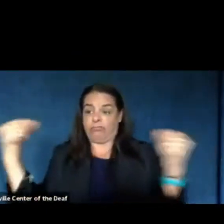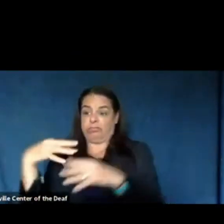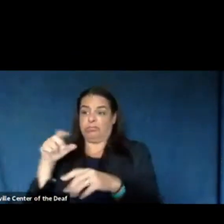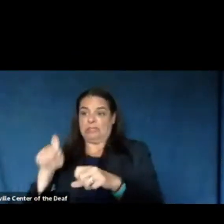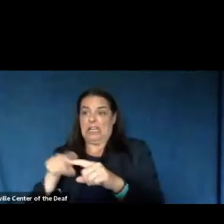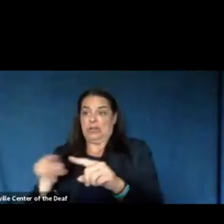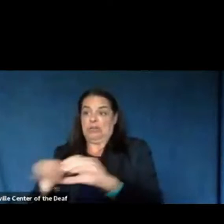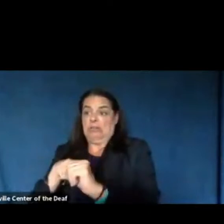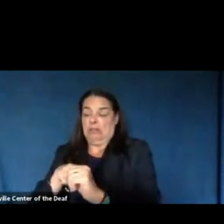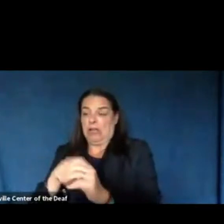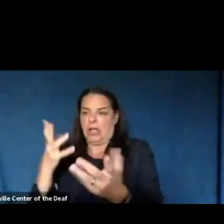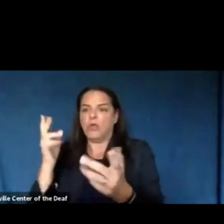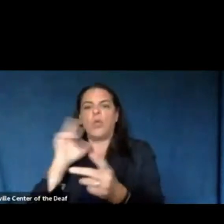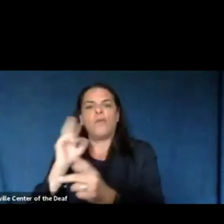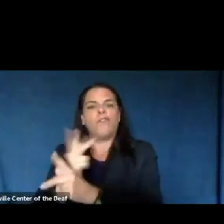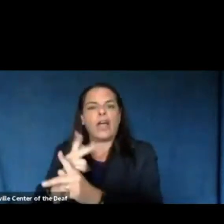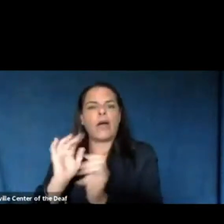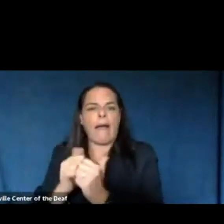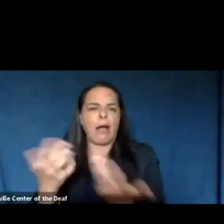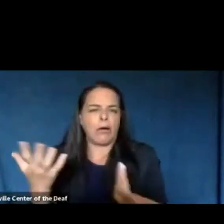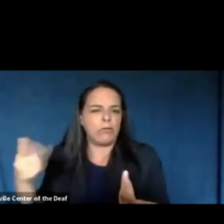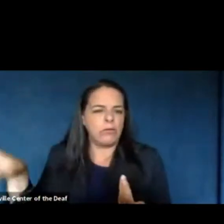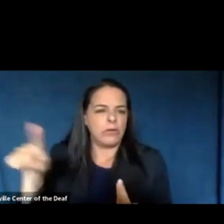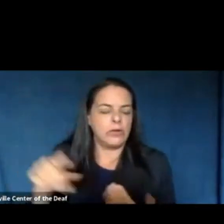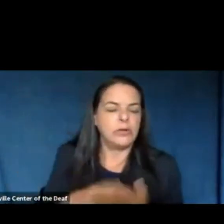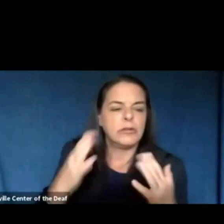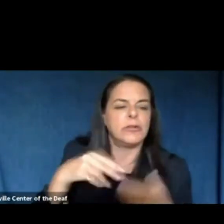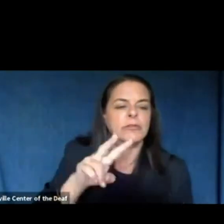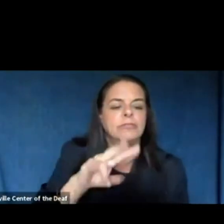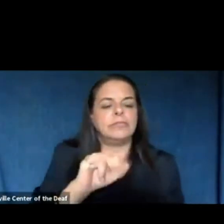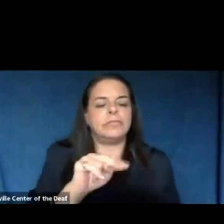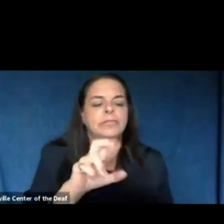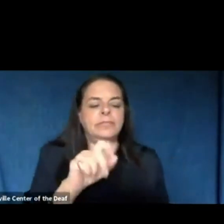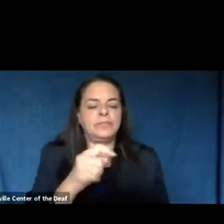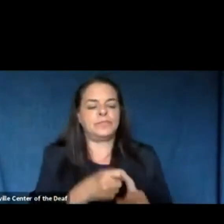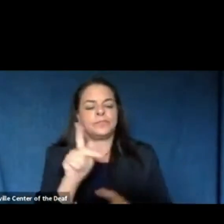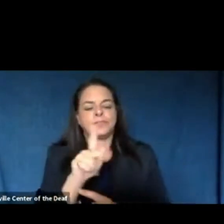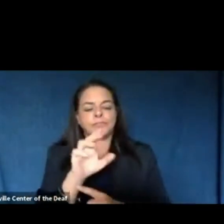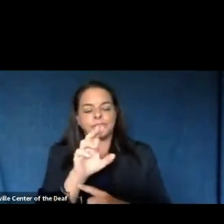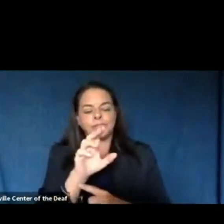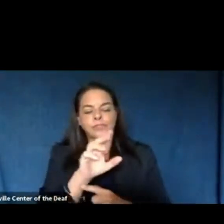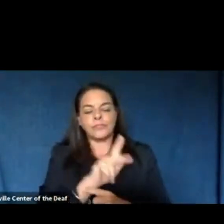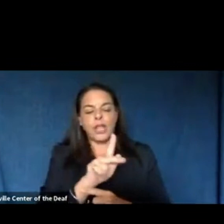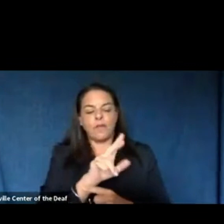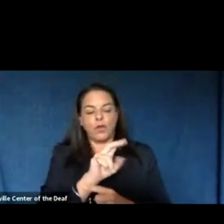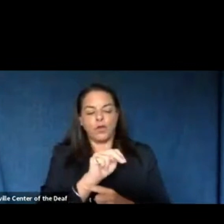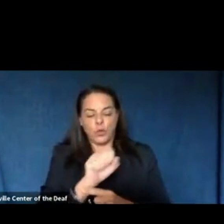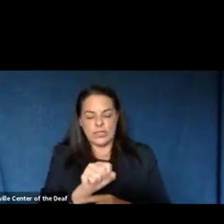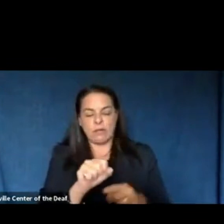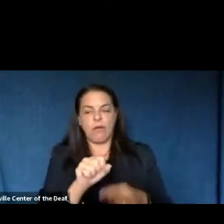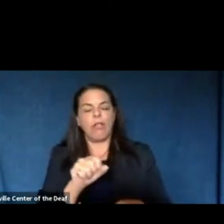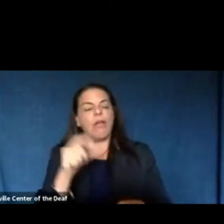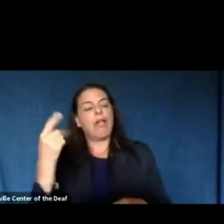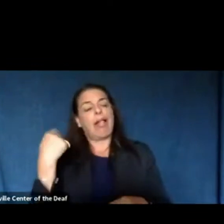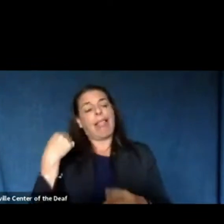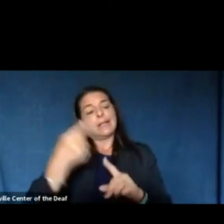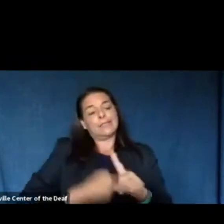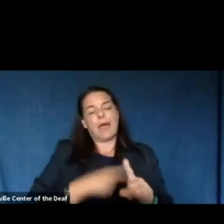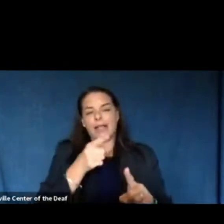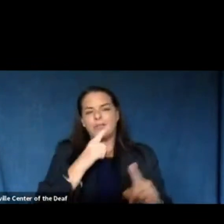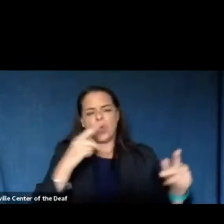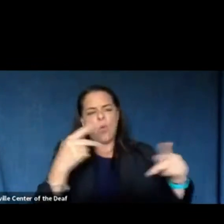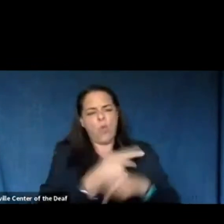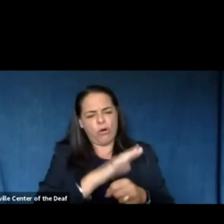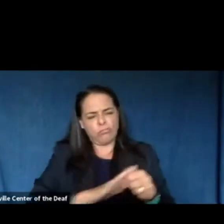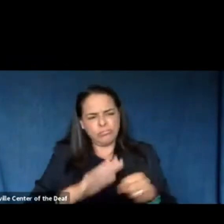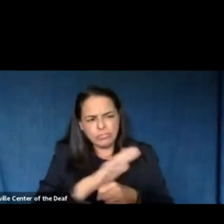need is at that time. From Vincent with the Sentinel, the past month has been the worst month locally for the pandemic. Do you anticipate that August